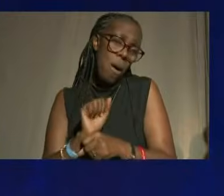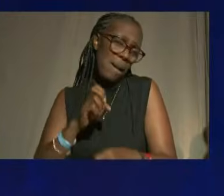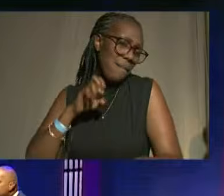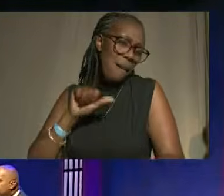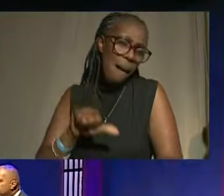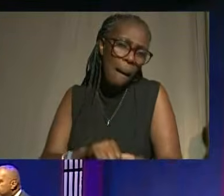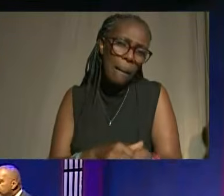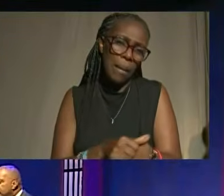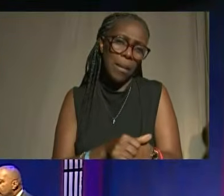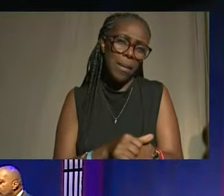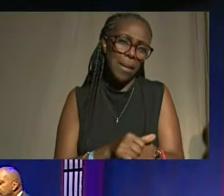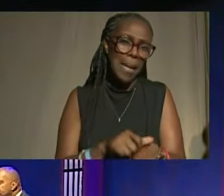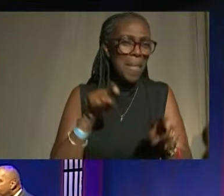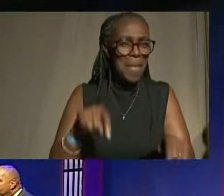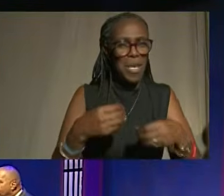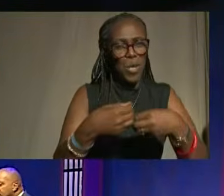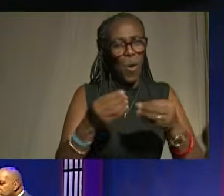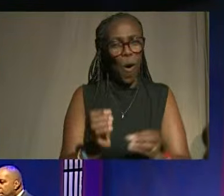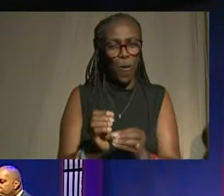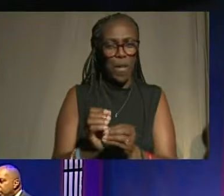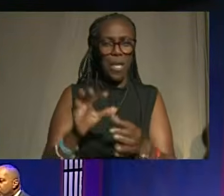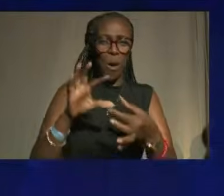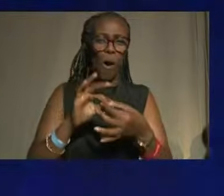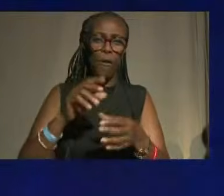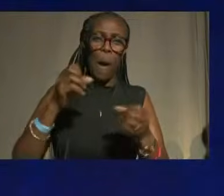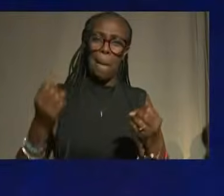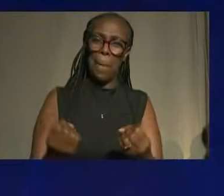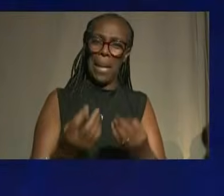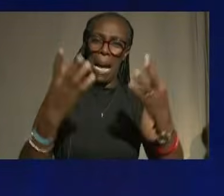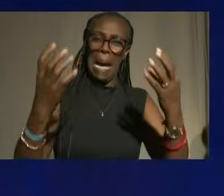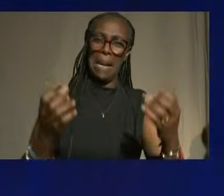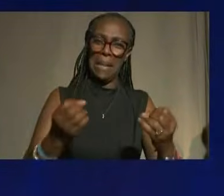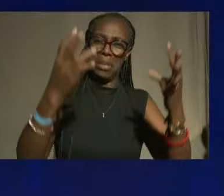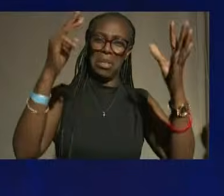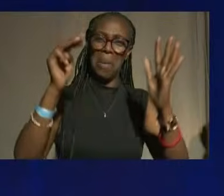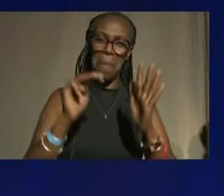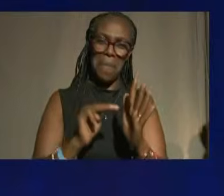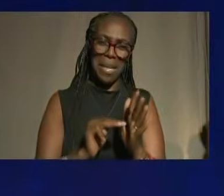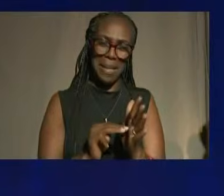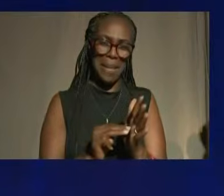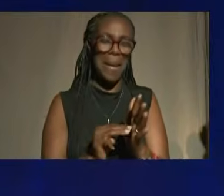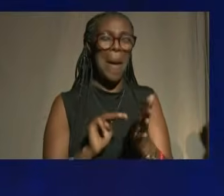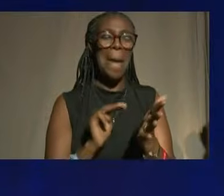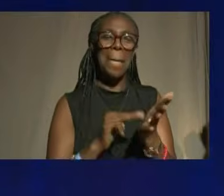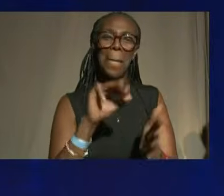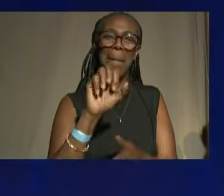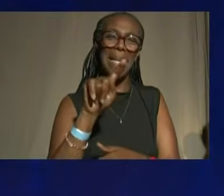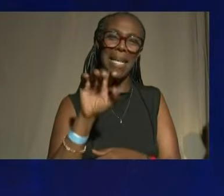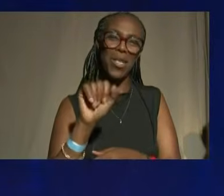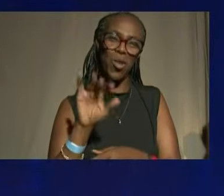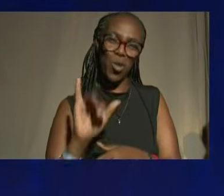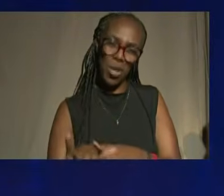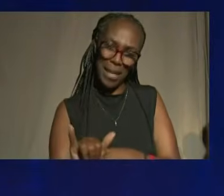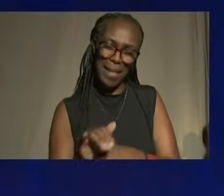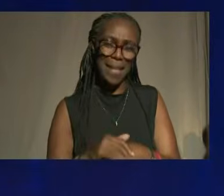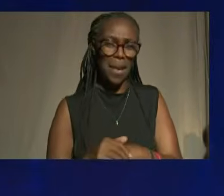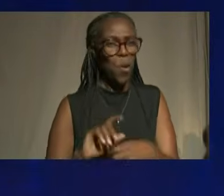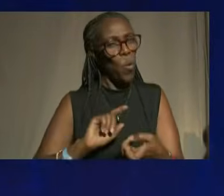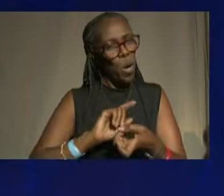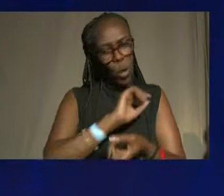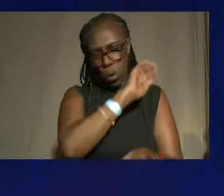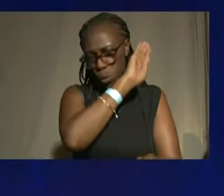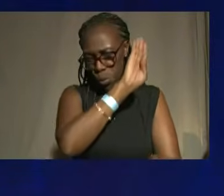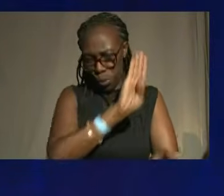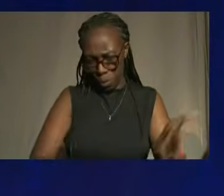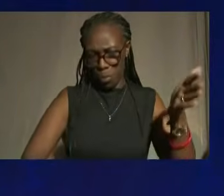of Plenty Ministries, that is a bottleneck where nothing can go through and it takes you a year to do something. We're going to